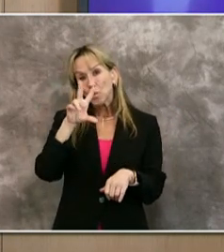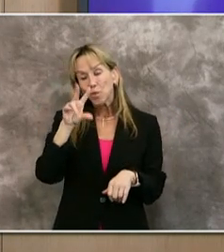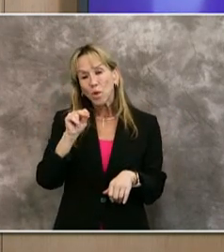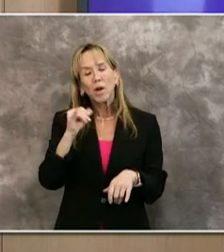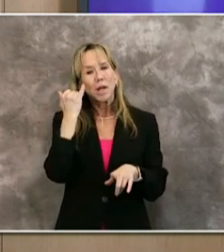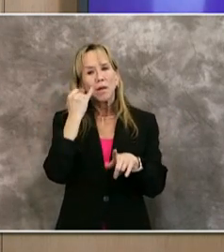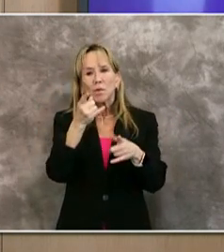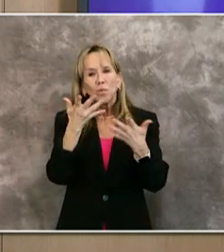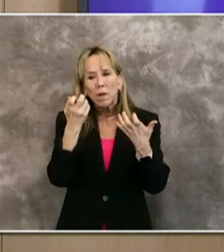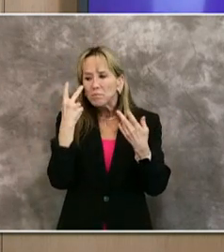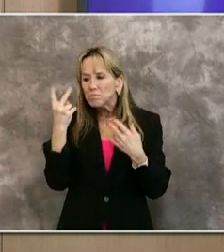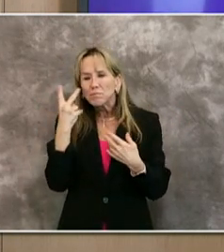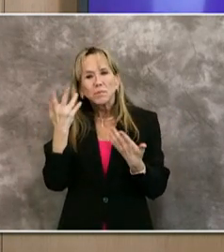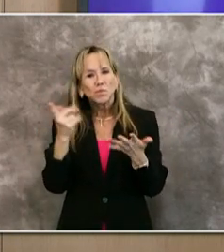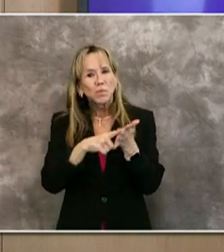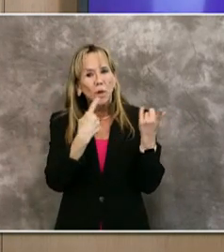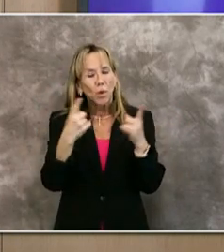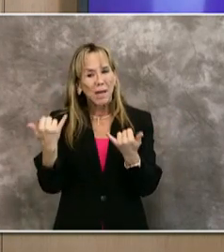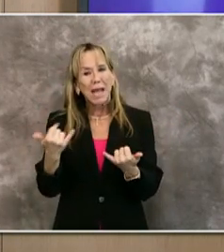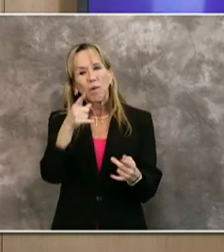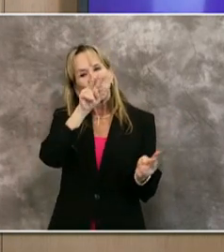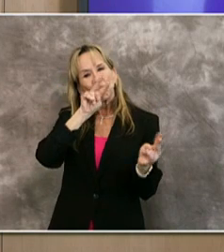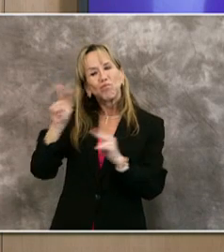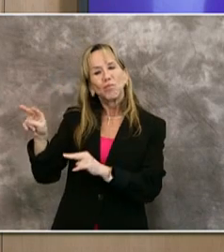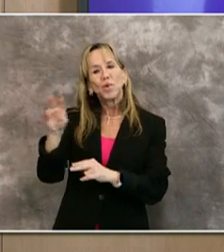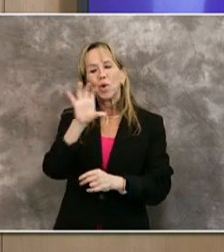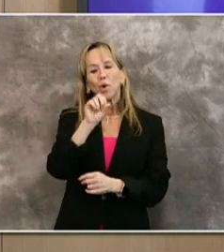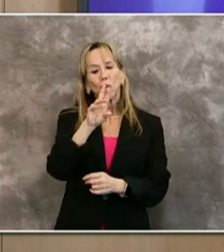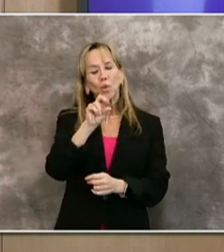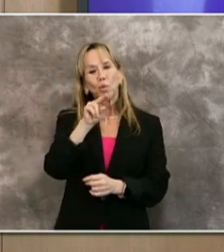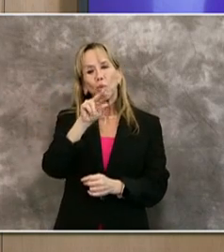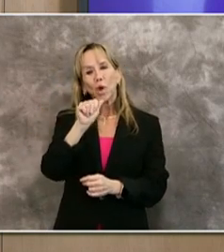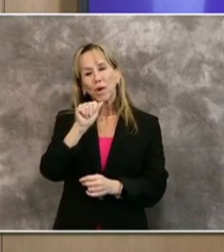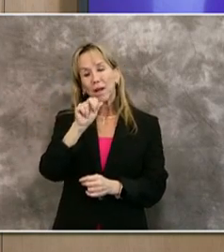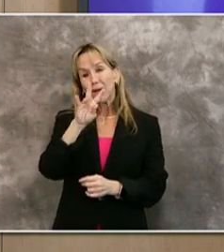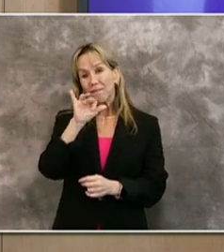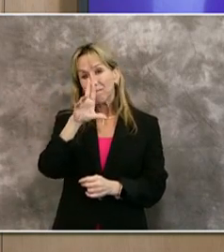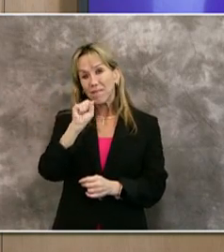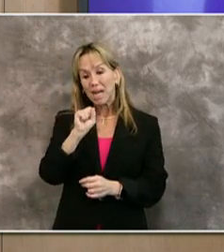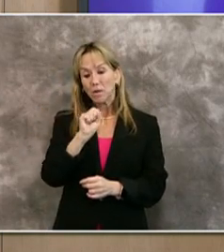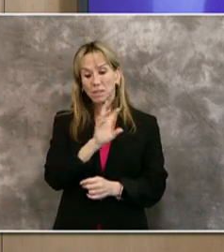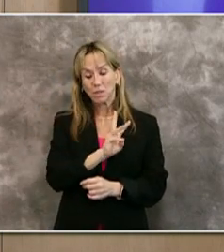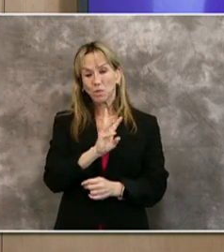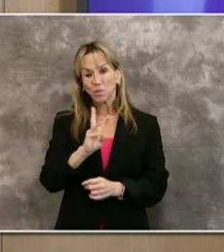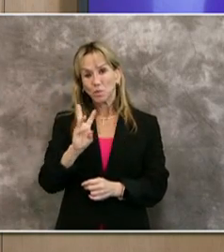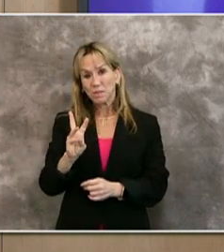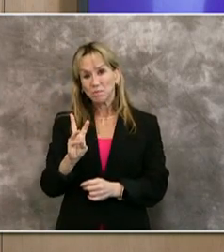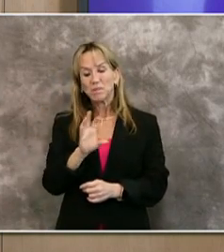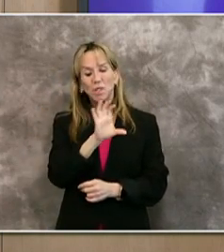we encourage people to visit our coronavirus website at